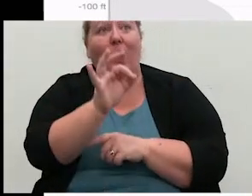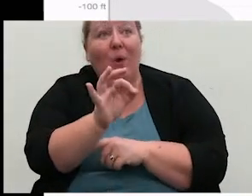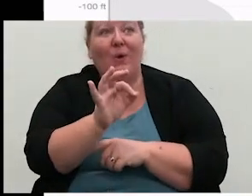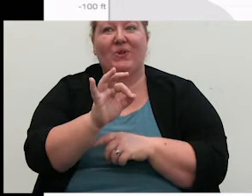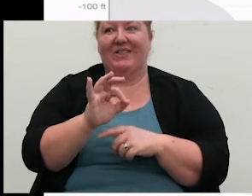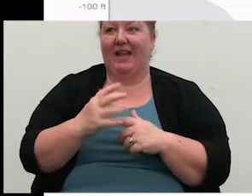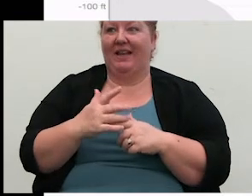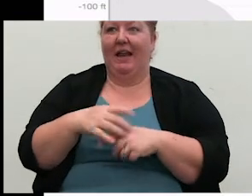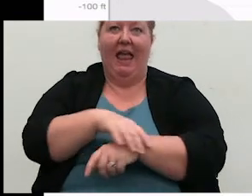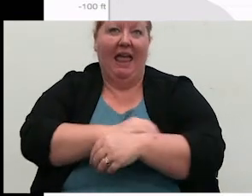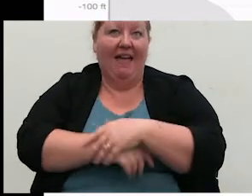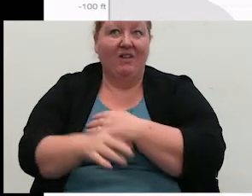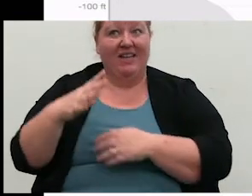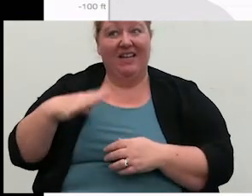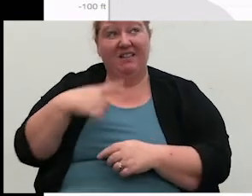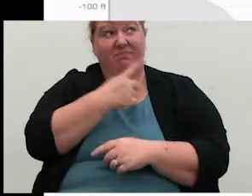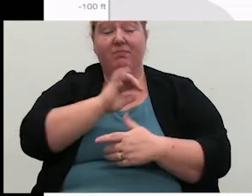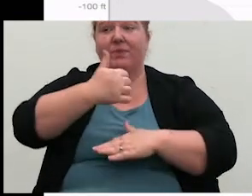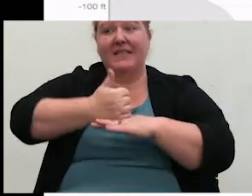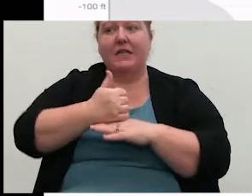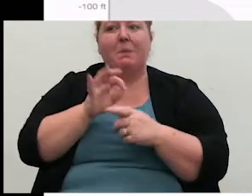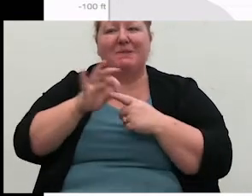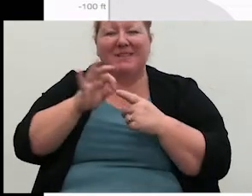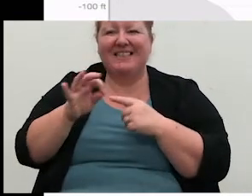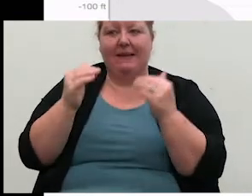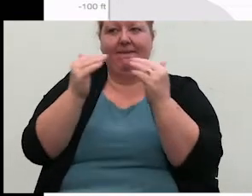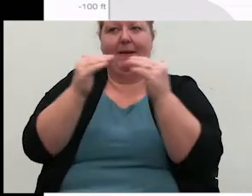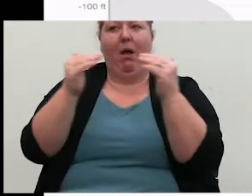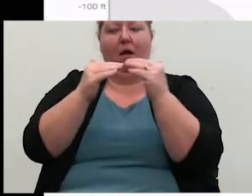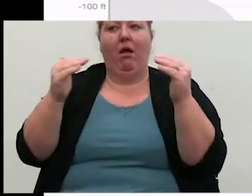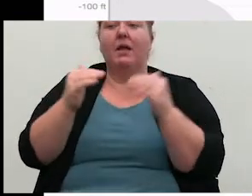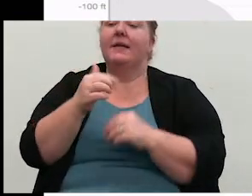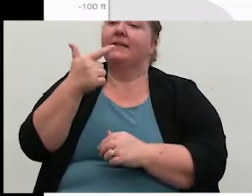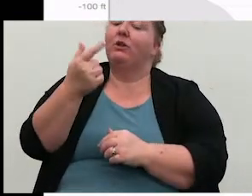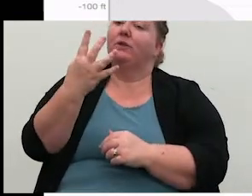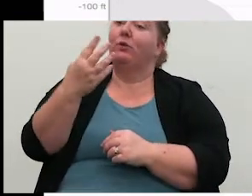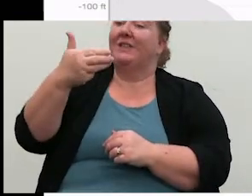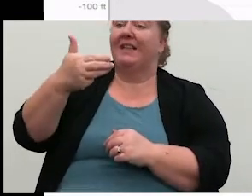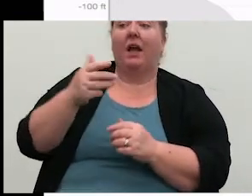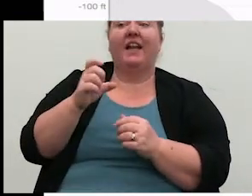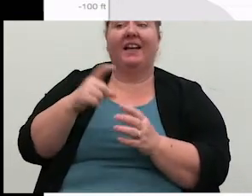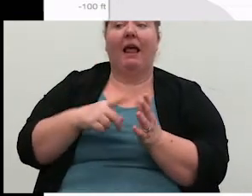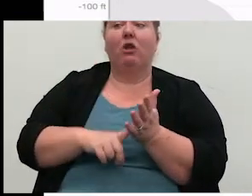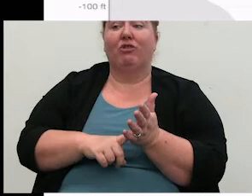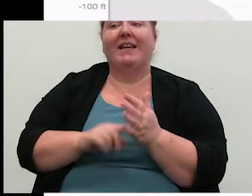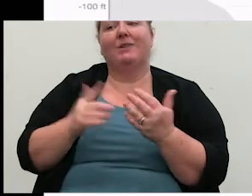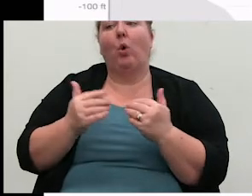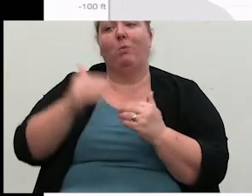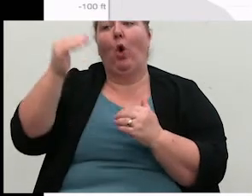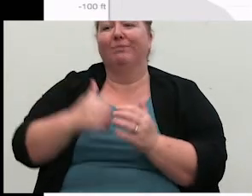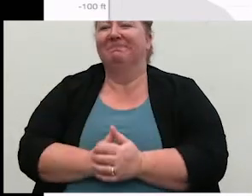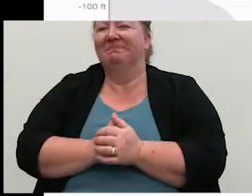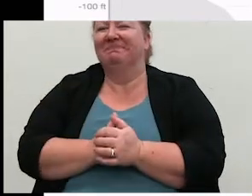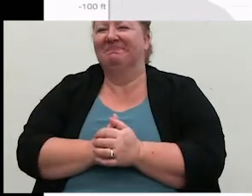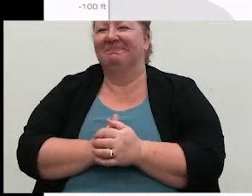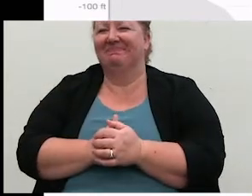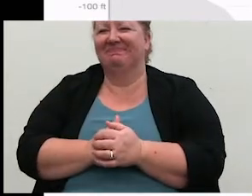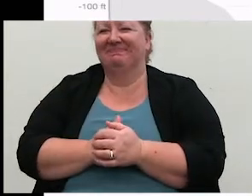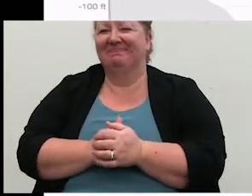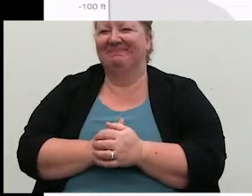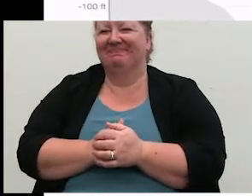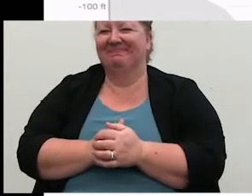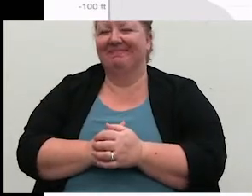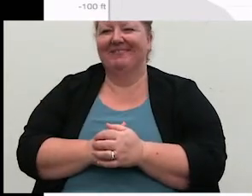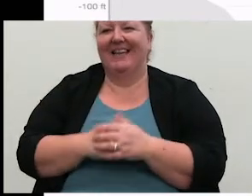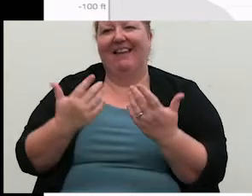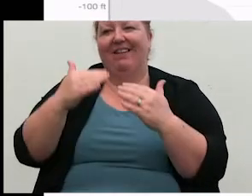I go to? I think Murphy has set a very specific bar here. It's 749 calories or more.